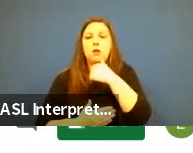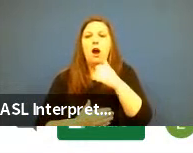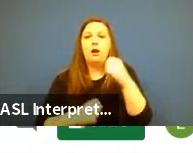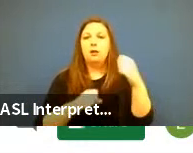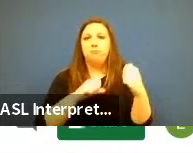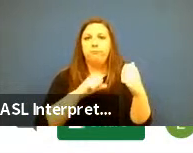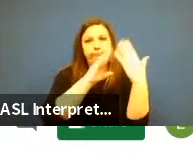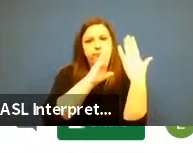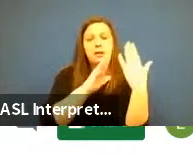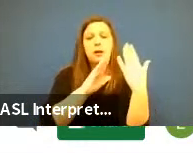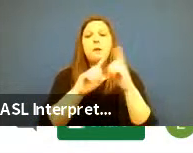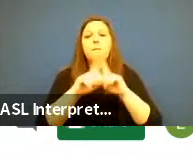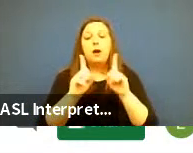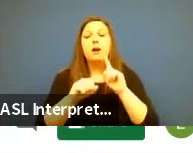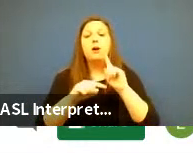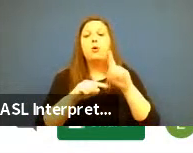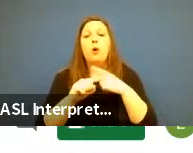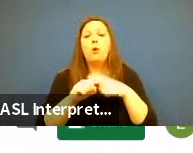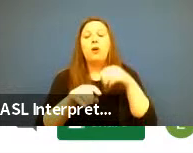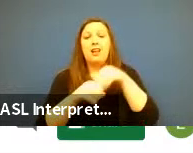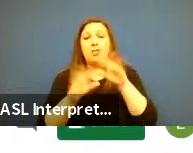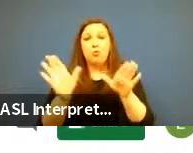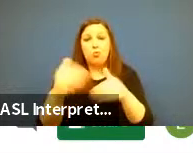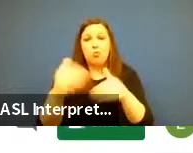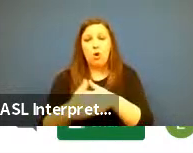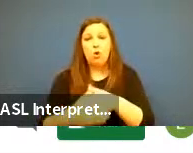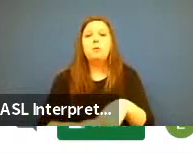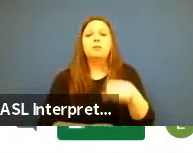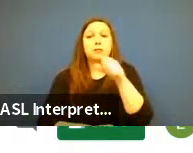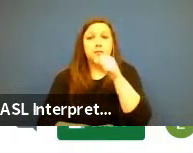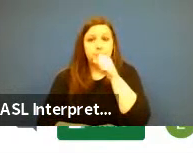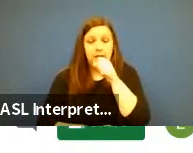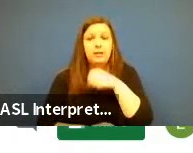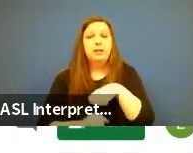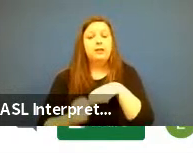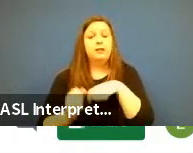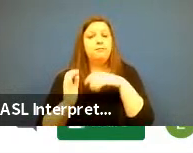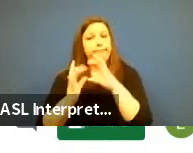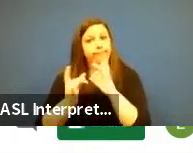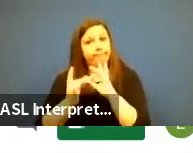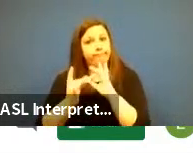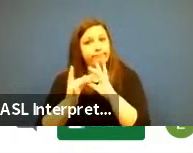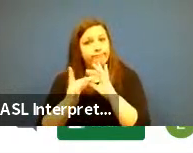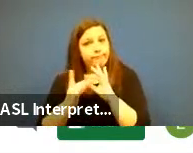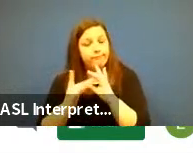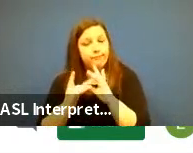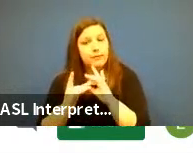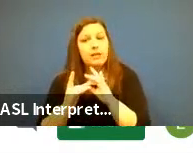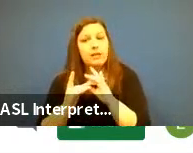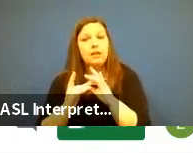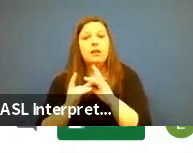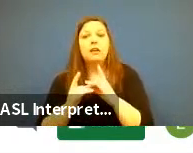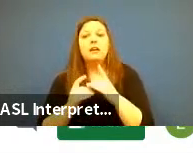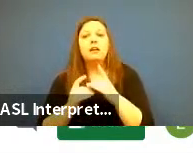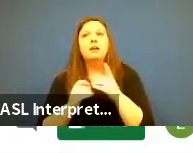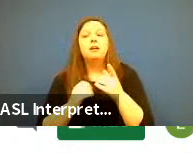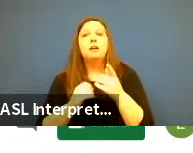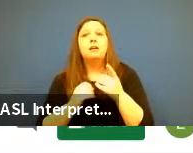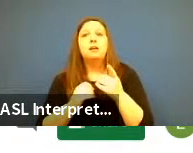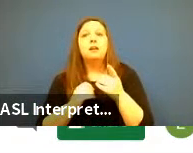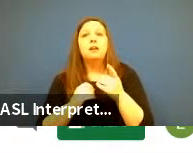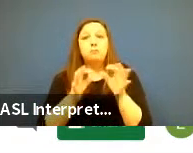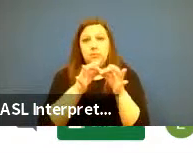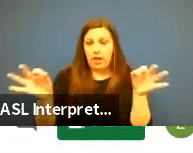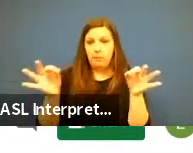open mic there, I think it's in that statement that is read. If you have any further questions, etc., then you